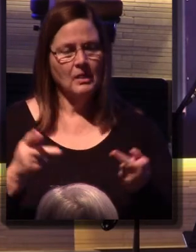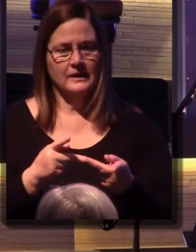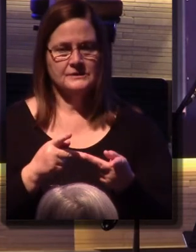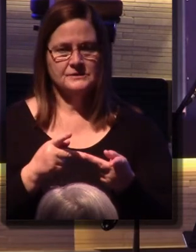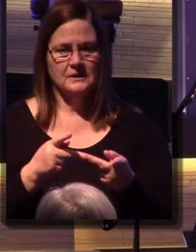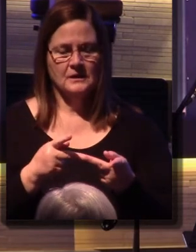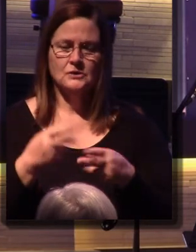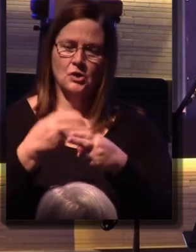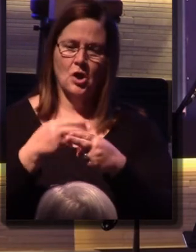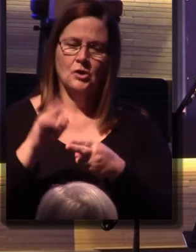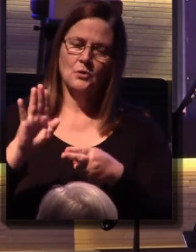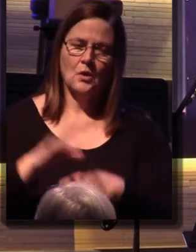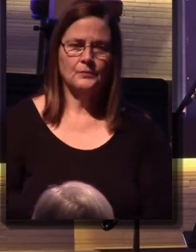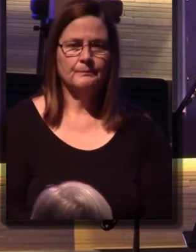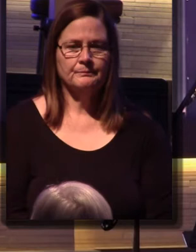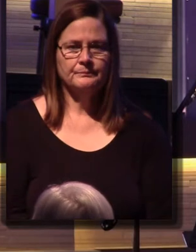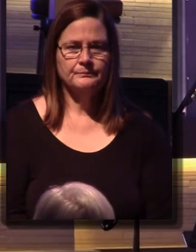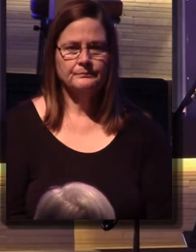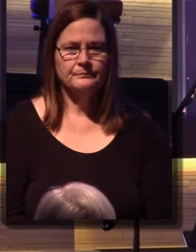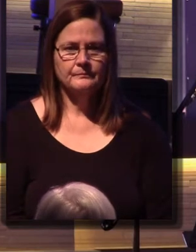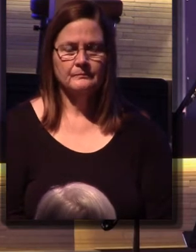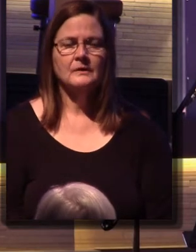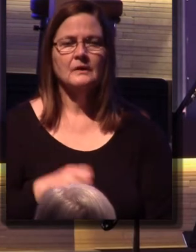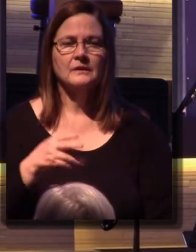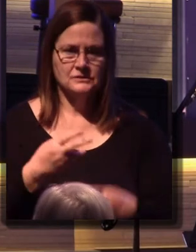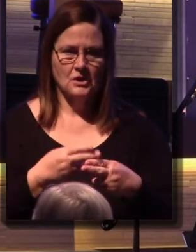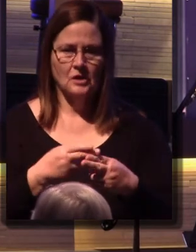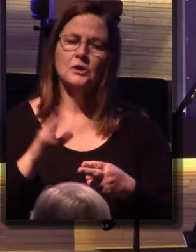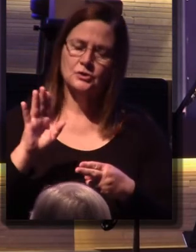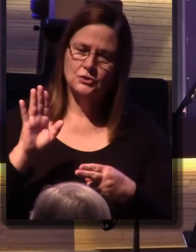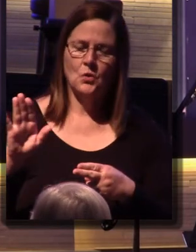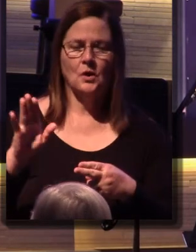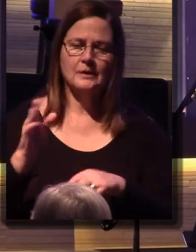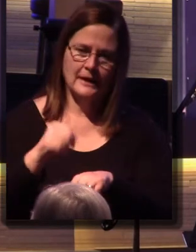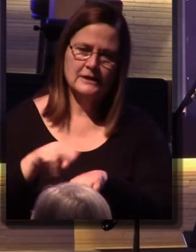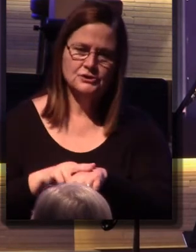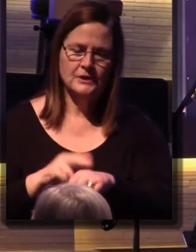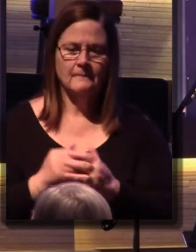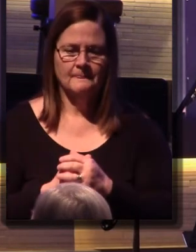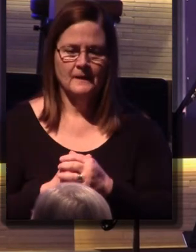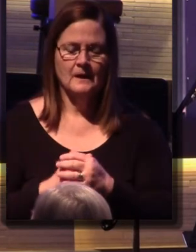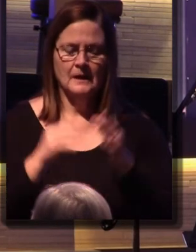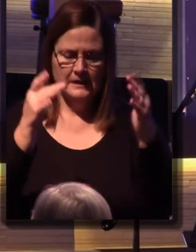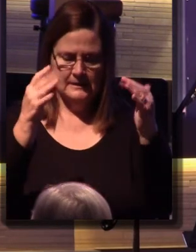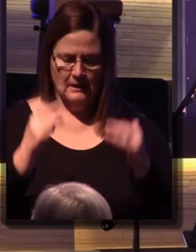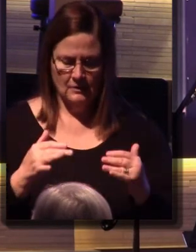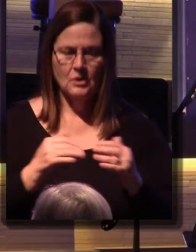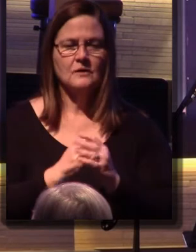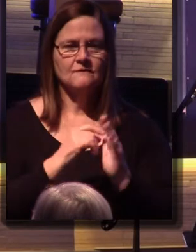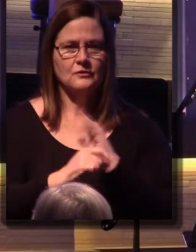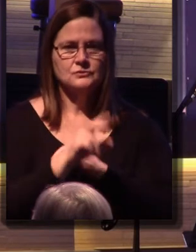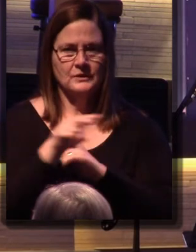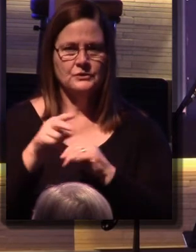will not even have a place to call your own anymore that is called your nation. I'm going to jump